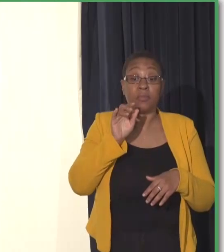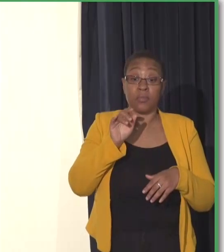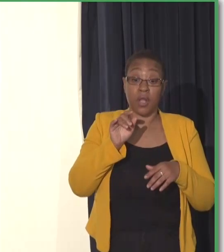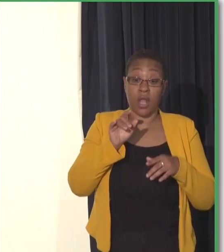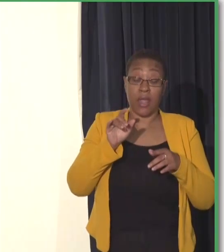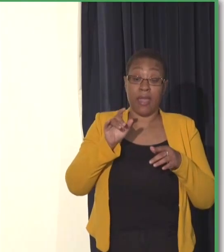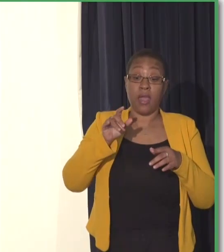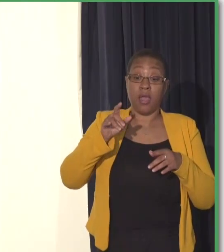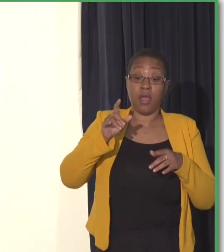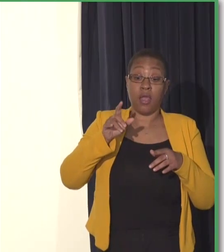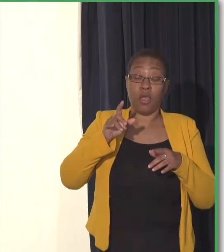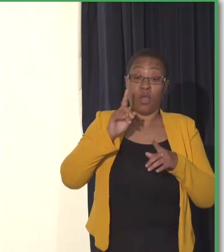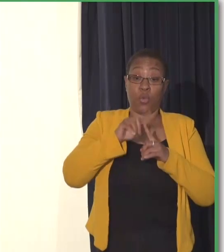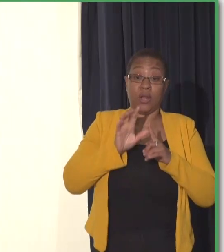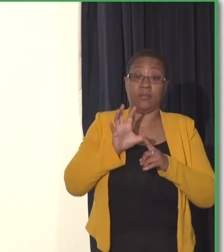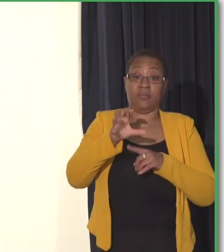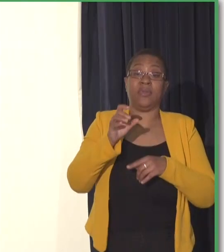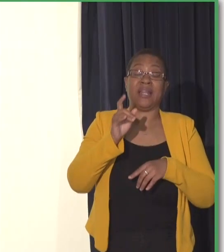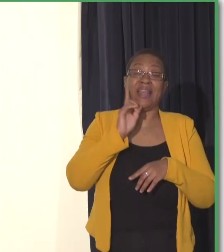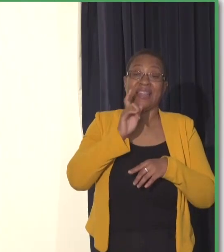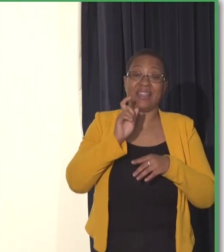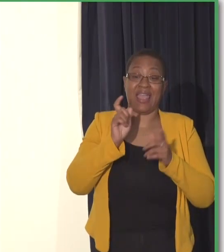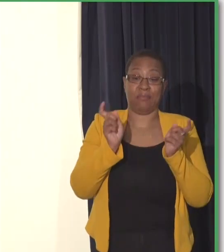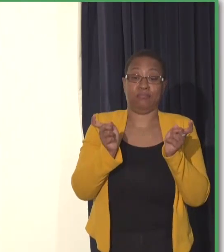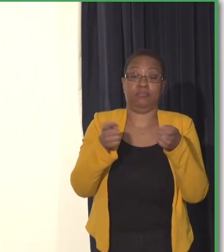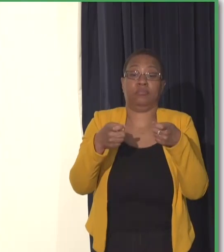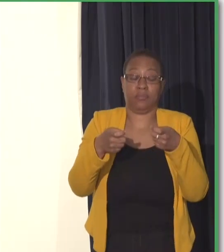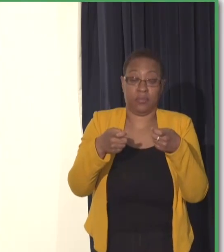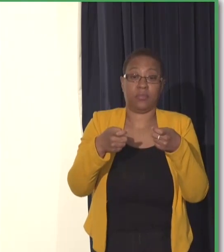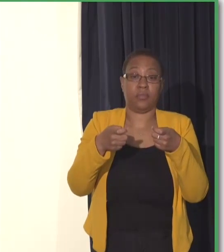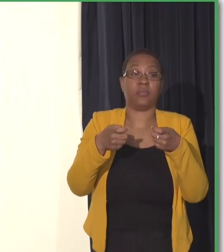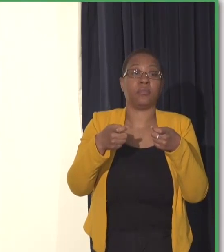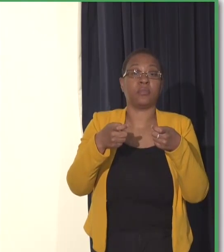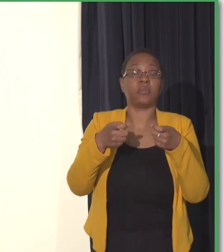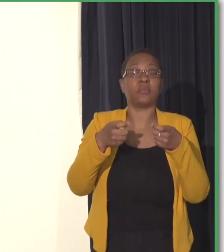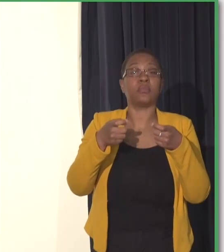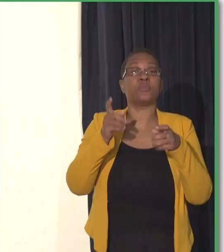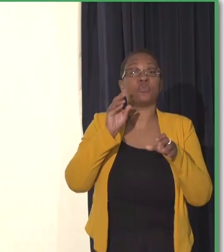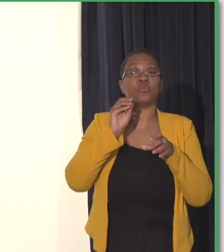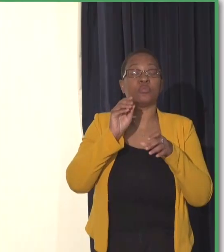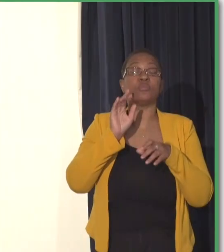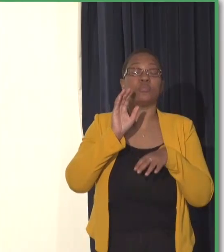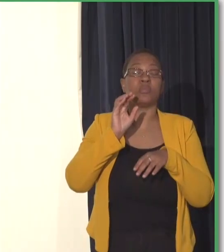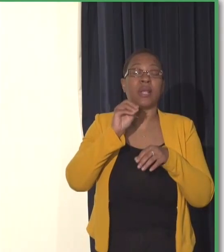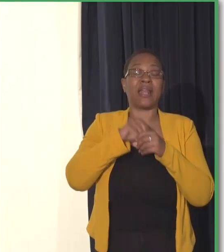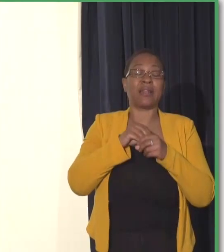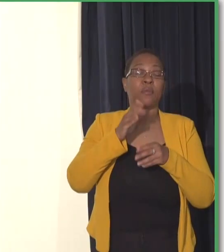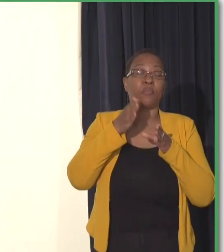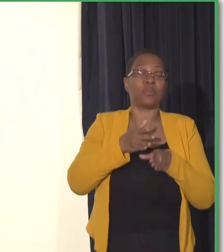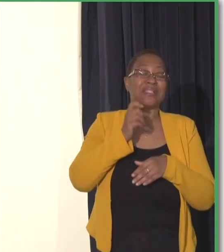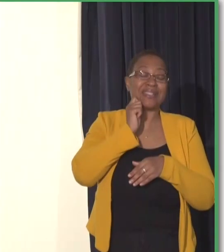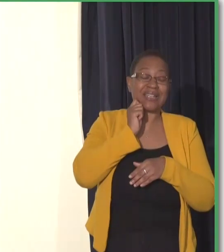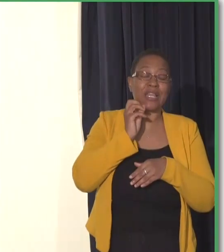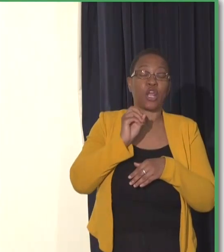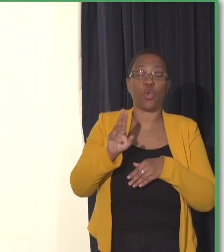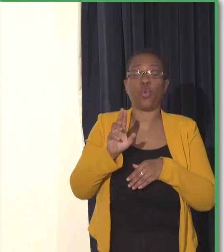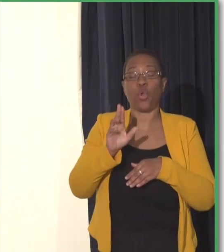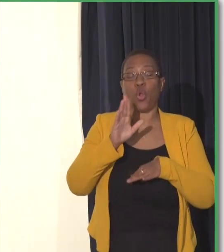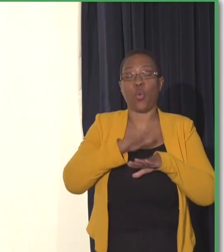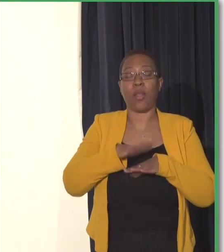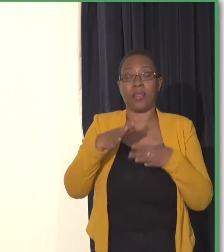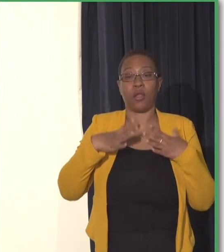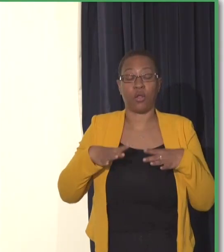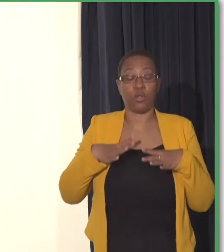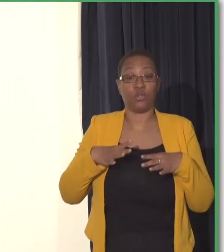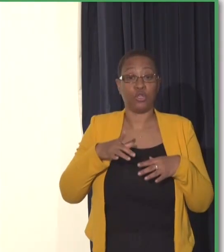are attached to the skin or to the fabric of a person's clothes. Do you have any information regarding